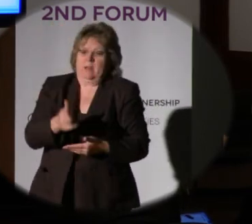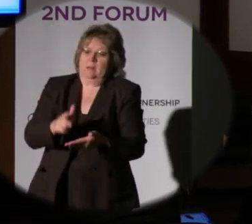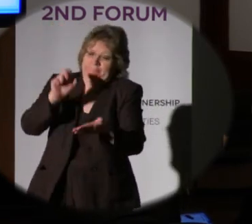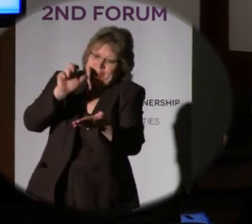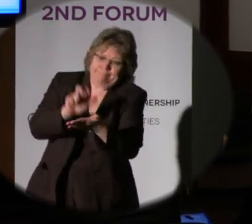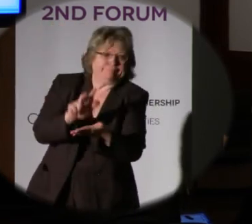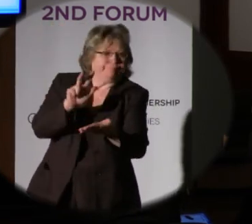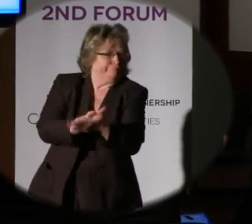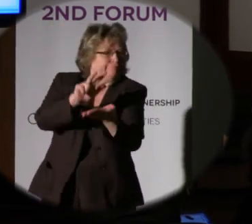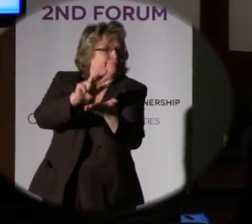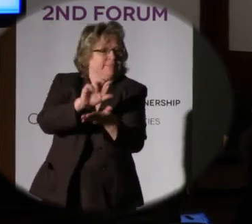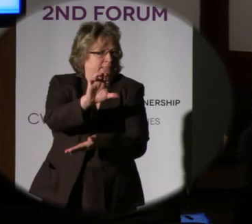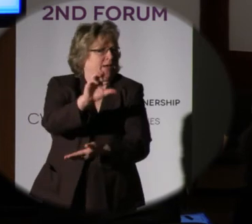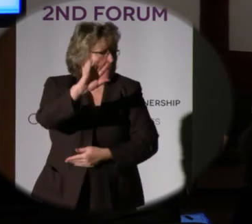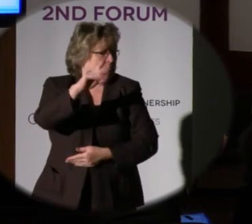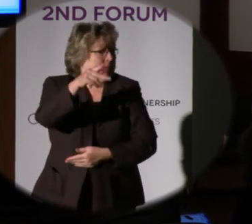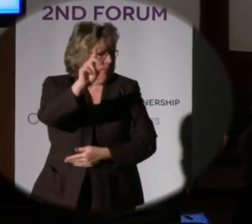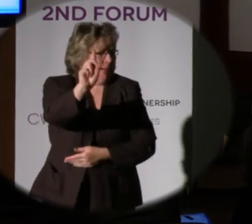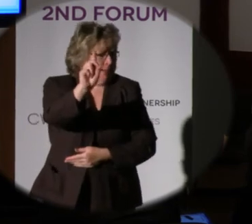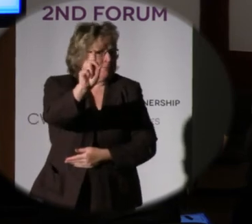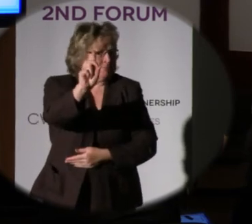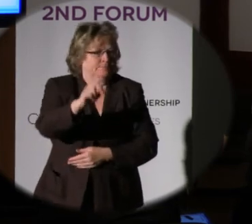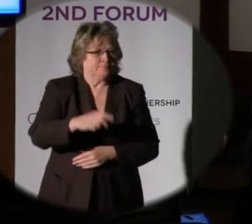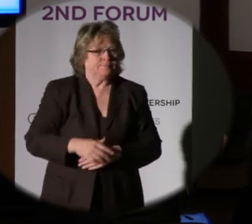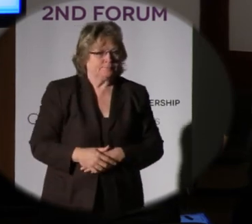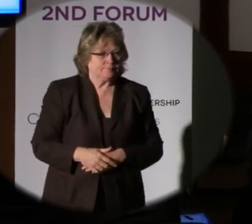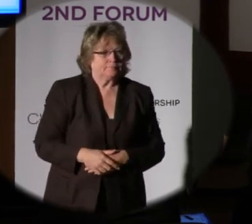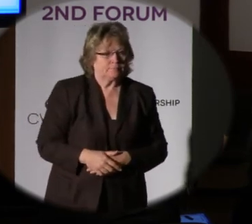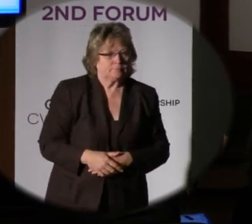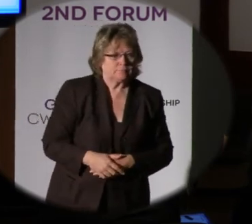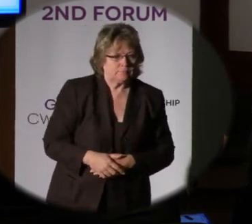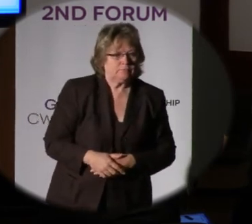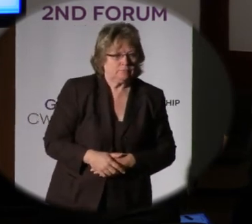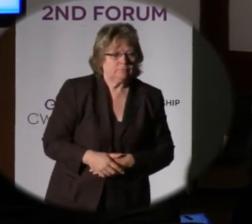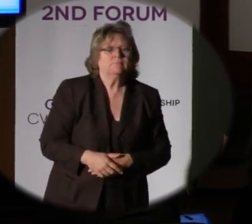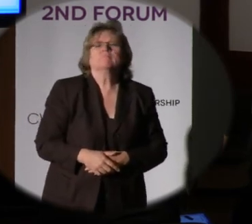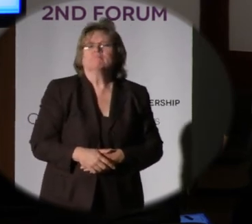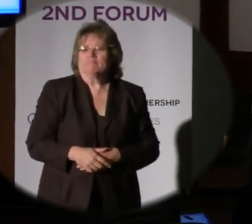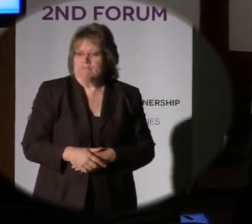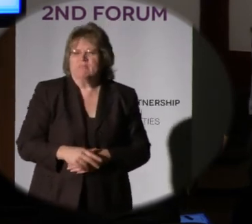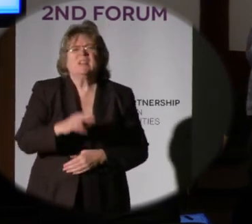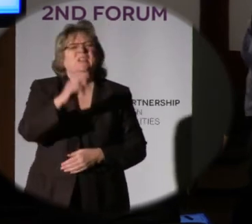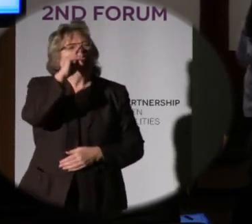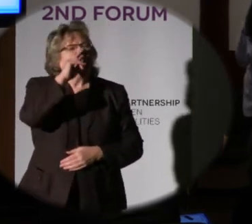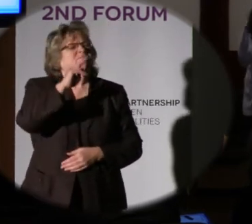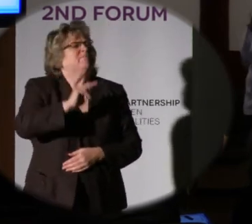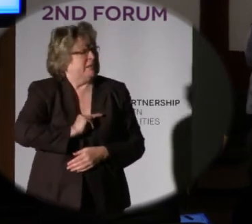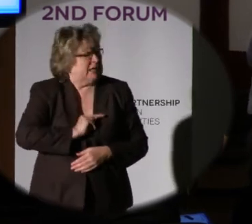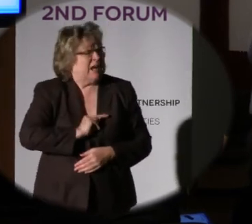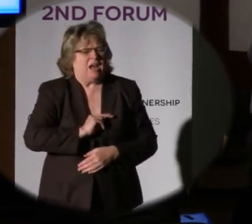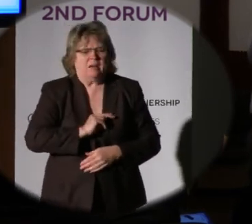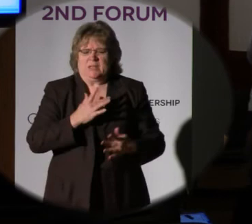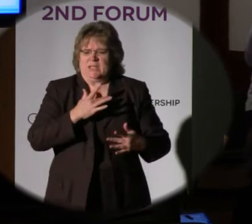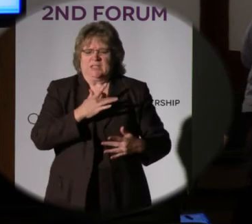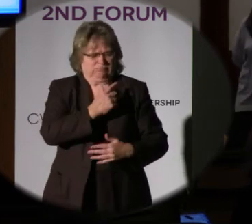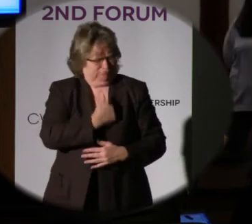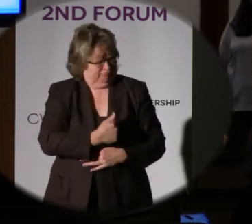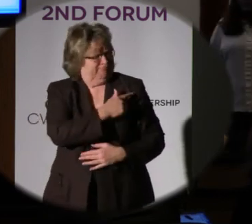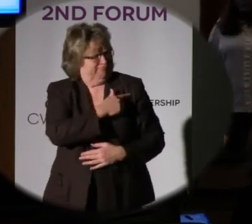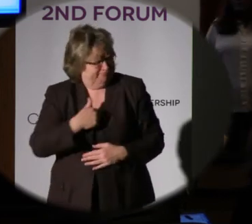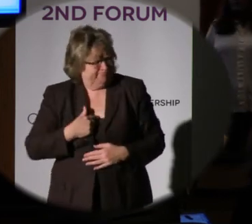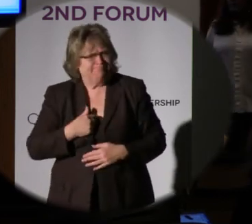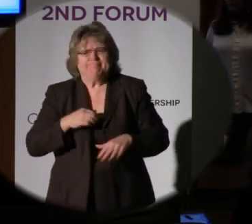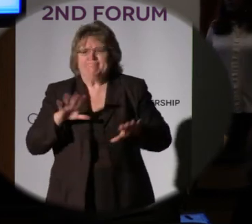reaffirm Vietnam's commitment to participate actively in regional and international